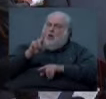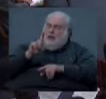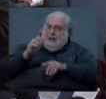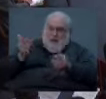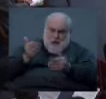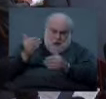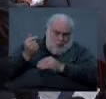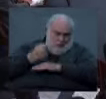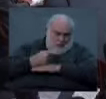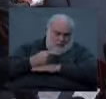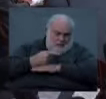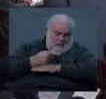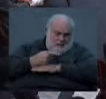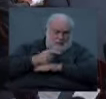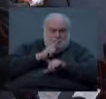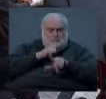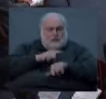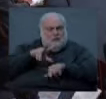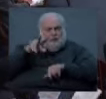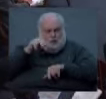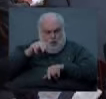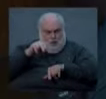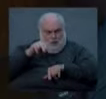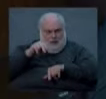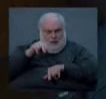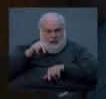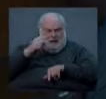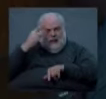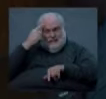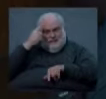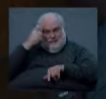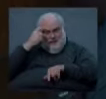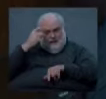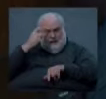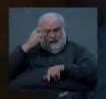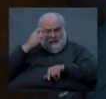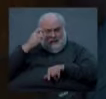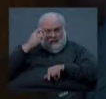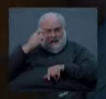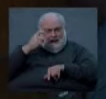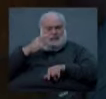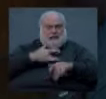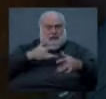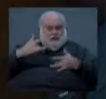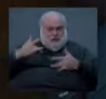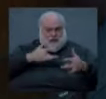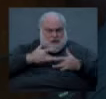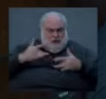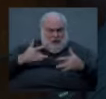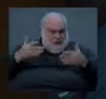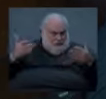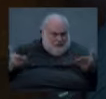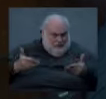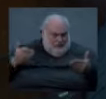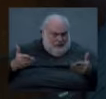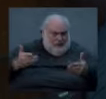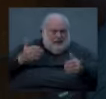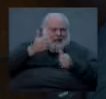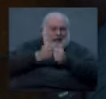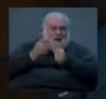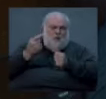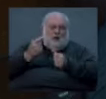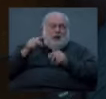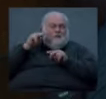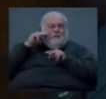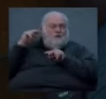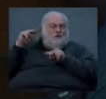so. I think probably what the crux of everybody's concern is that I think everybody views them as an